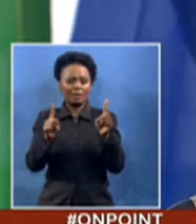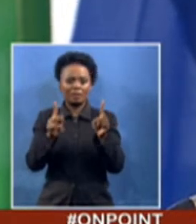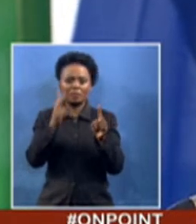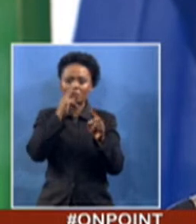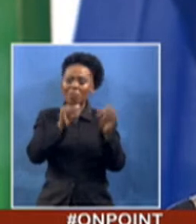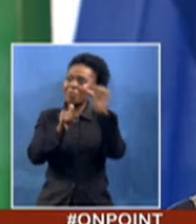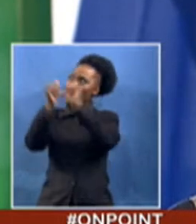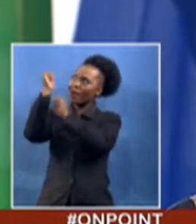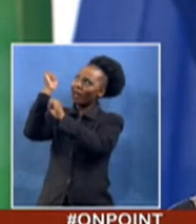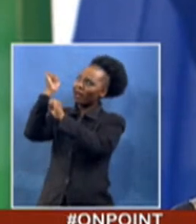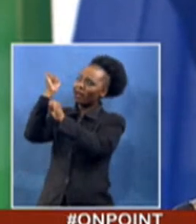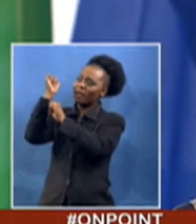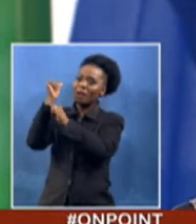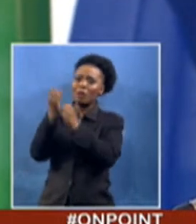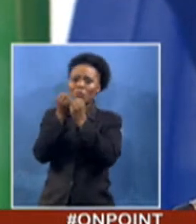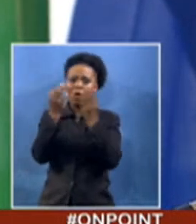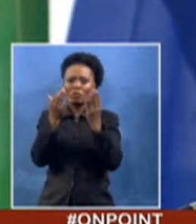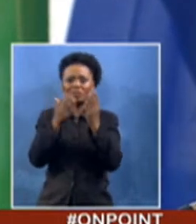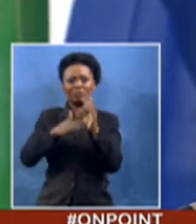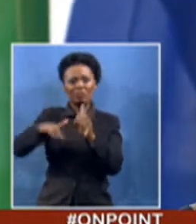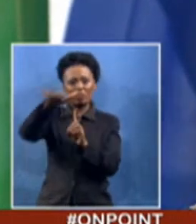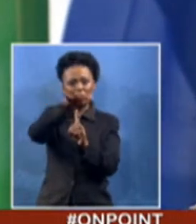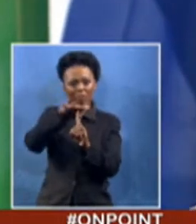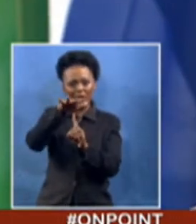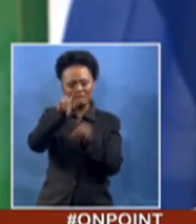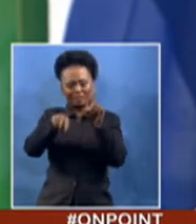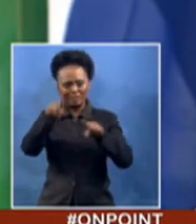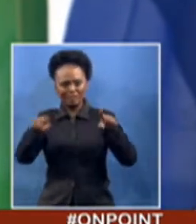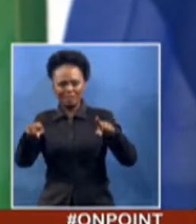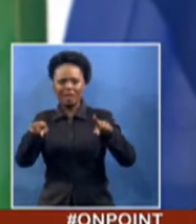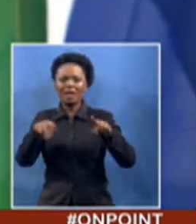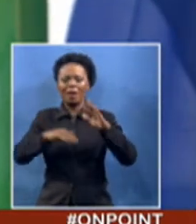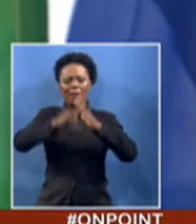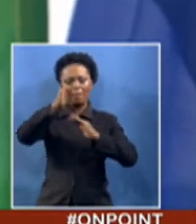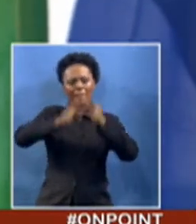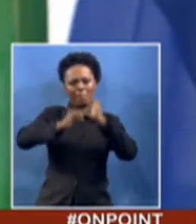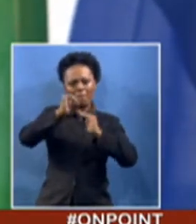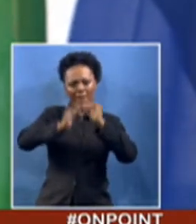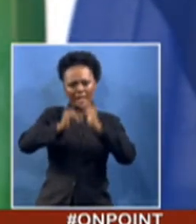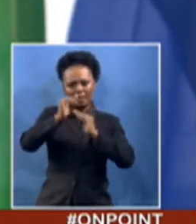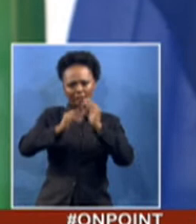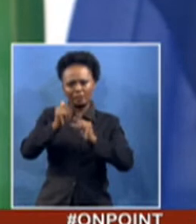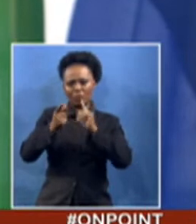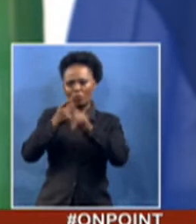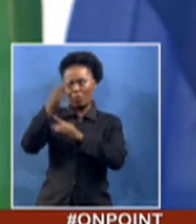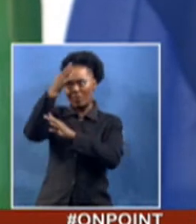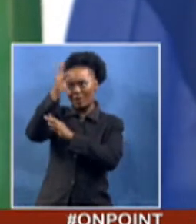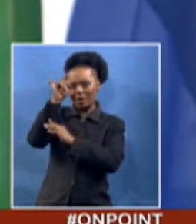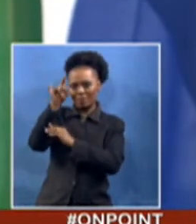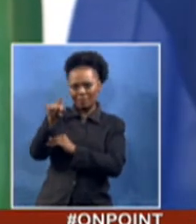many of our facilities, President, that we built as a government,